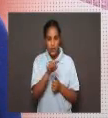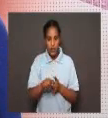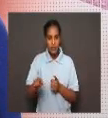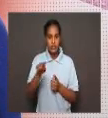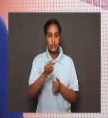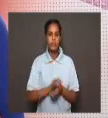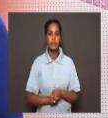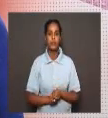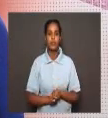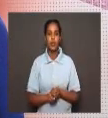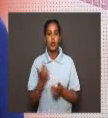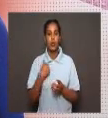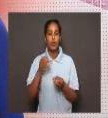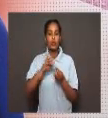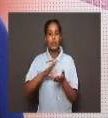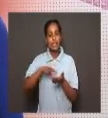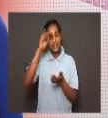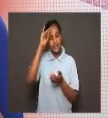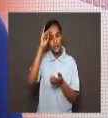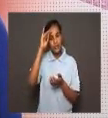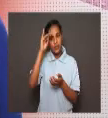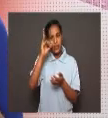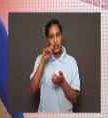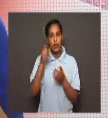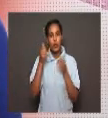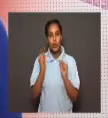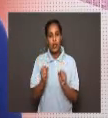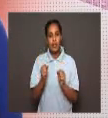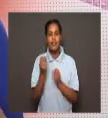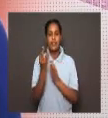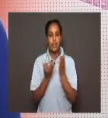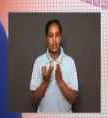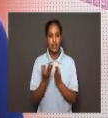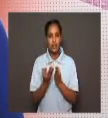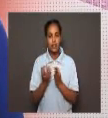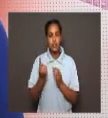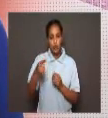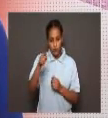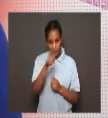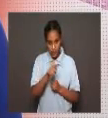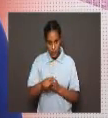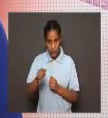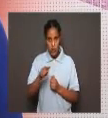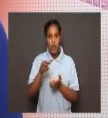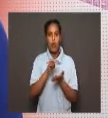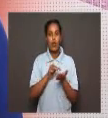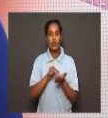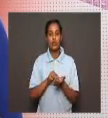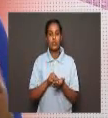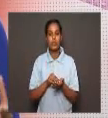orbitals. We also learned that we can describe the orbitals of a